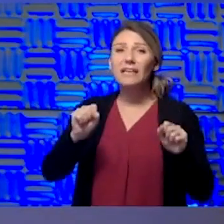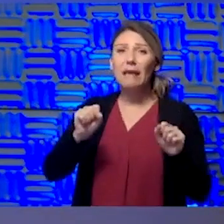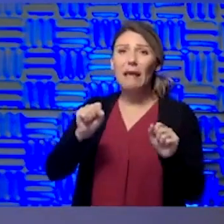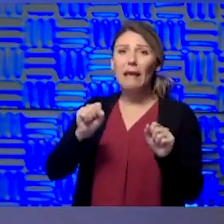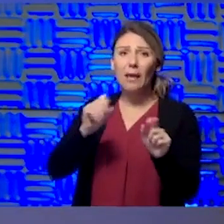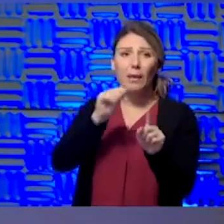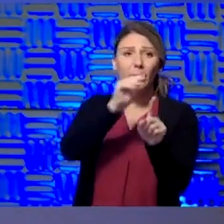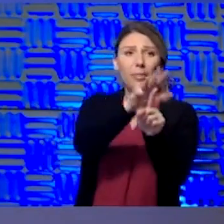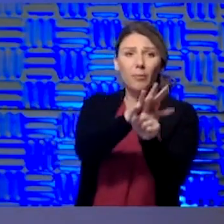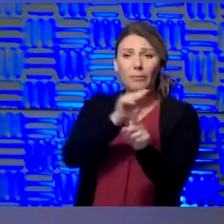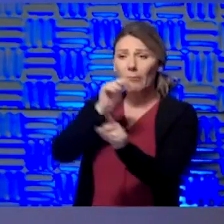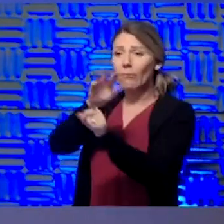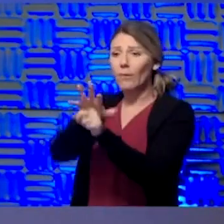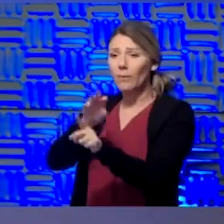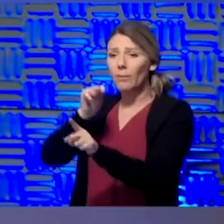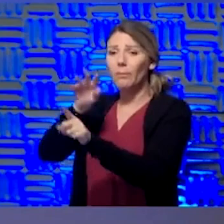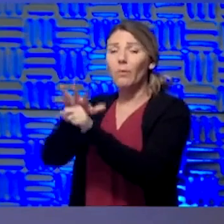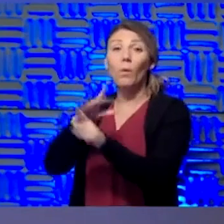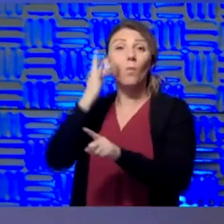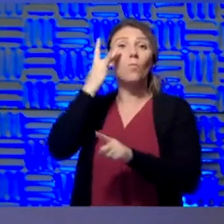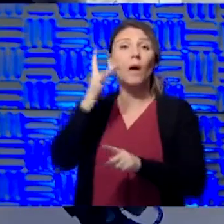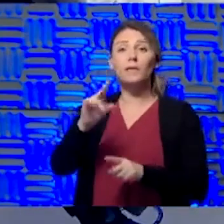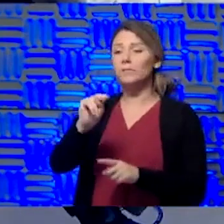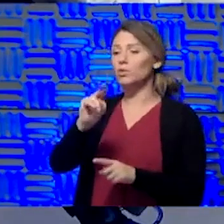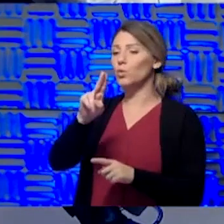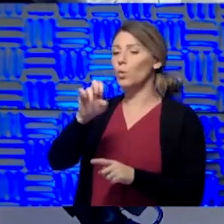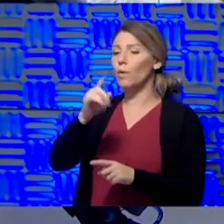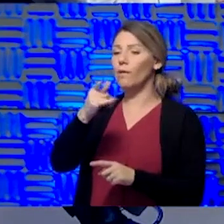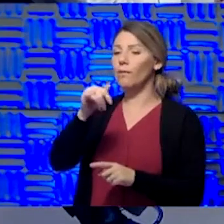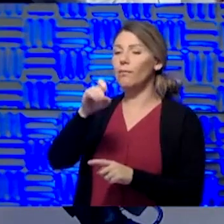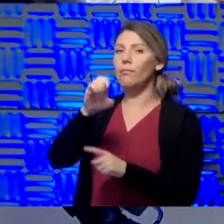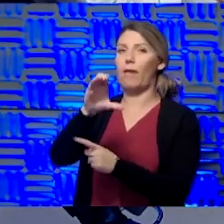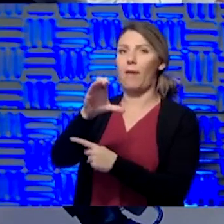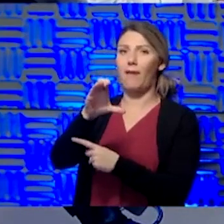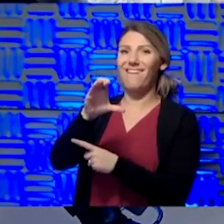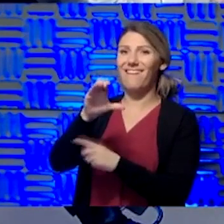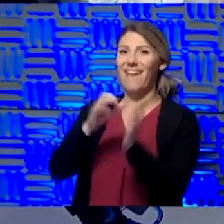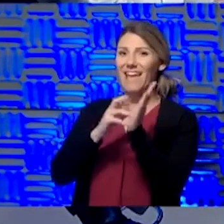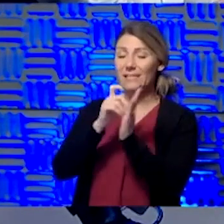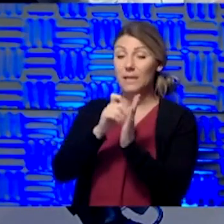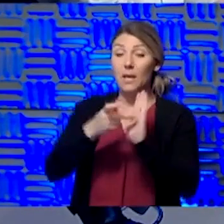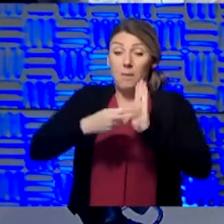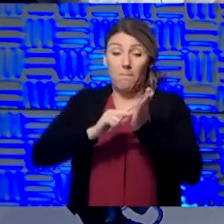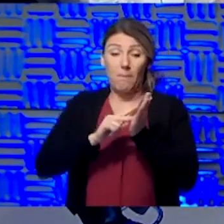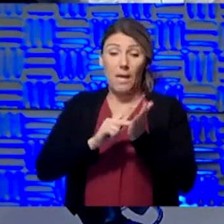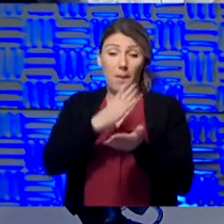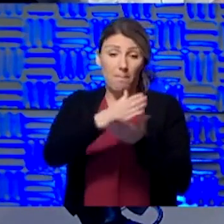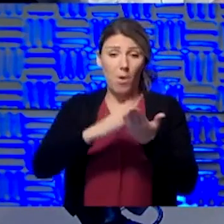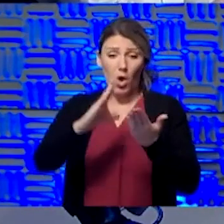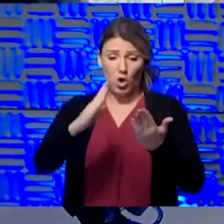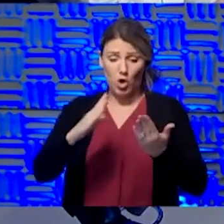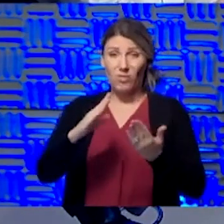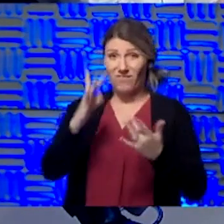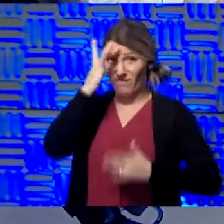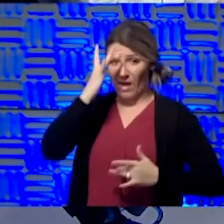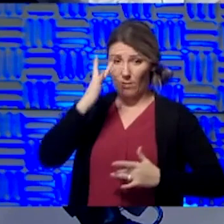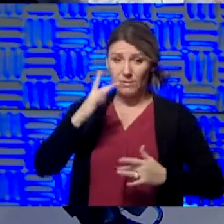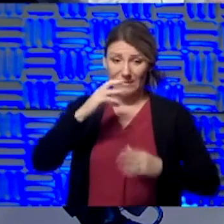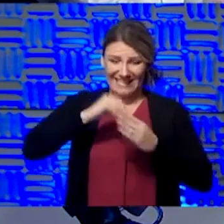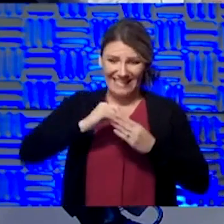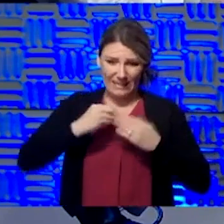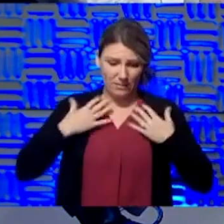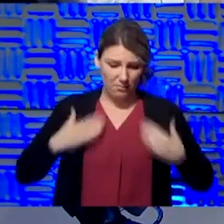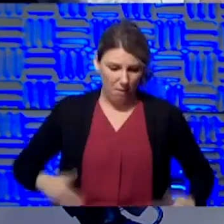these are just the nucleic acid tests that they're reevaluating. Which means parts of a virus can be in your secretions, not be live virus, not be